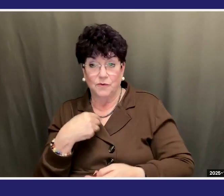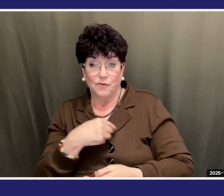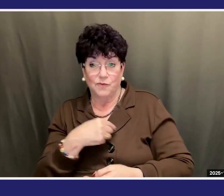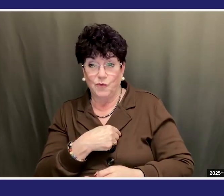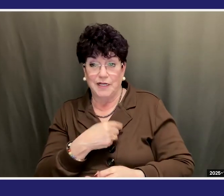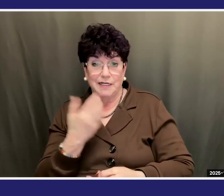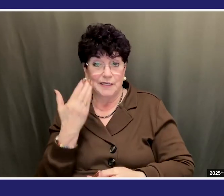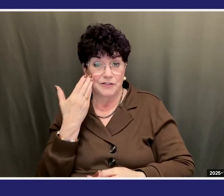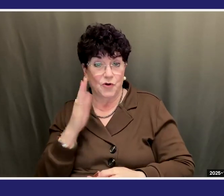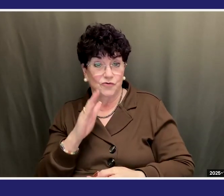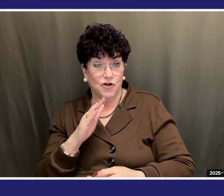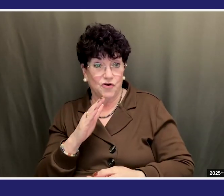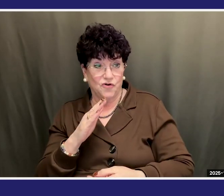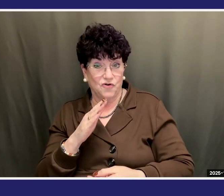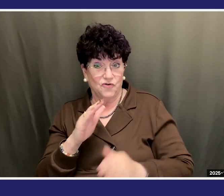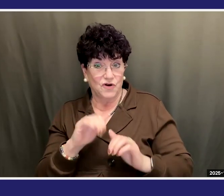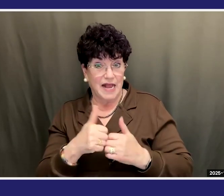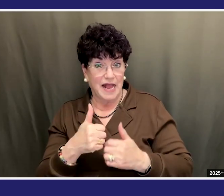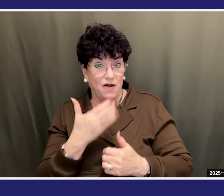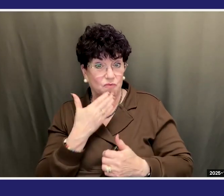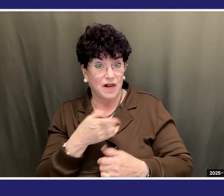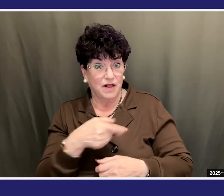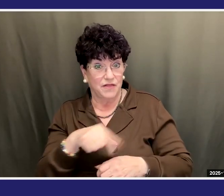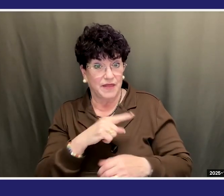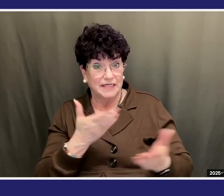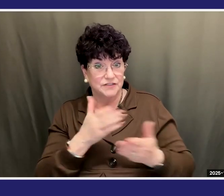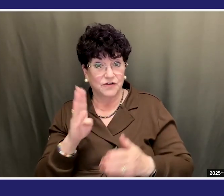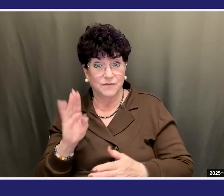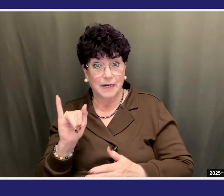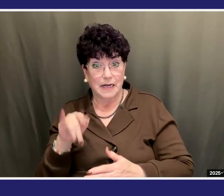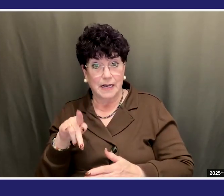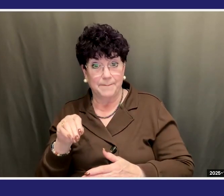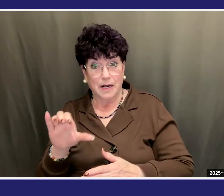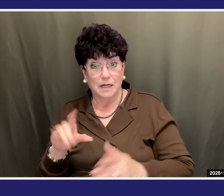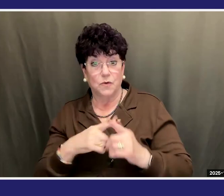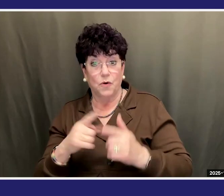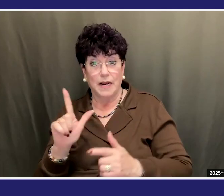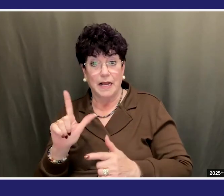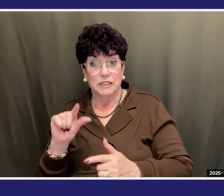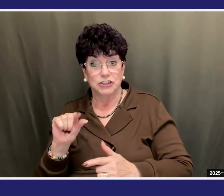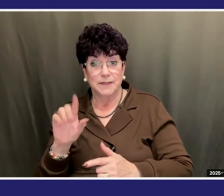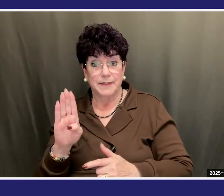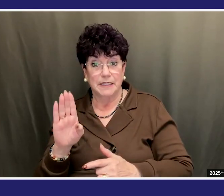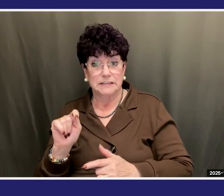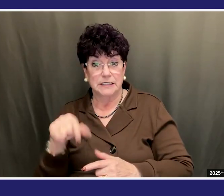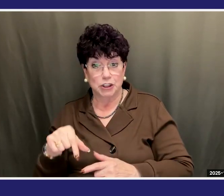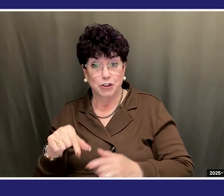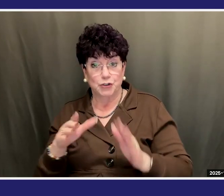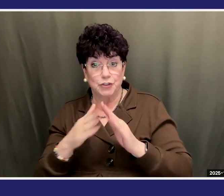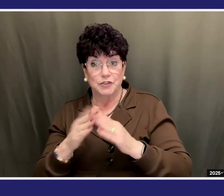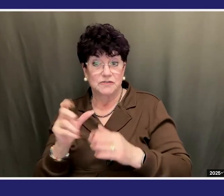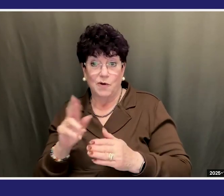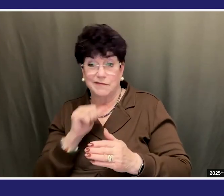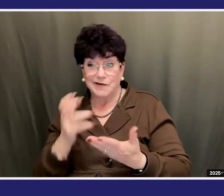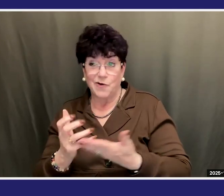know how well they serve BIPOC and LGBTQ communities because they either don't, collect data, or